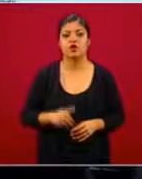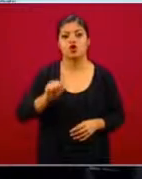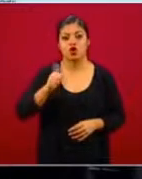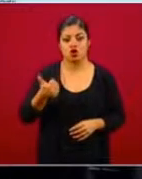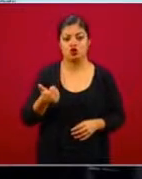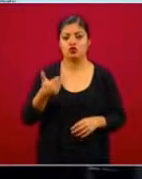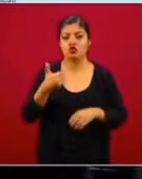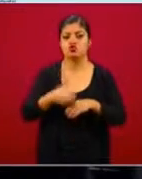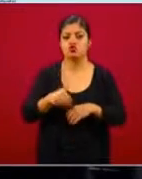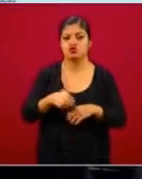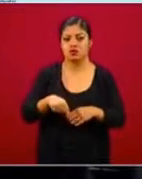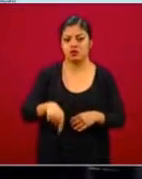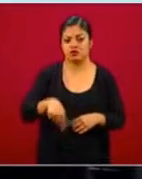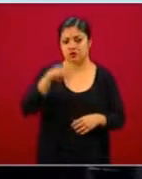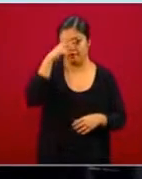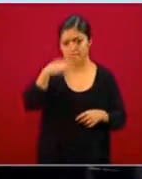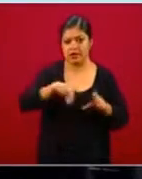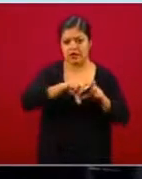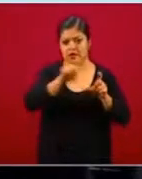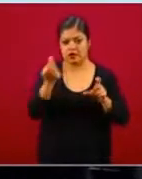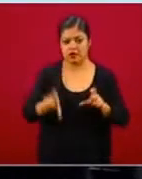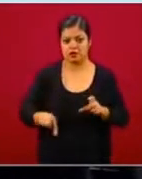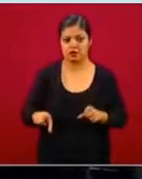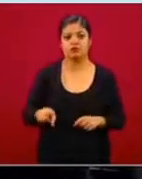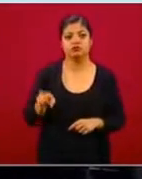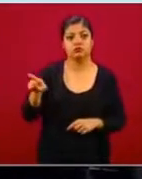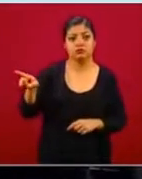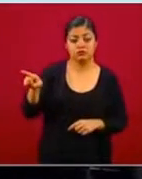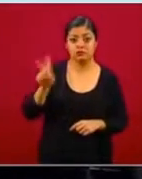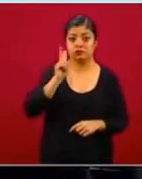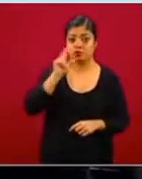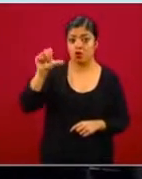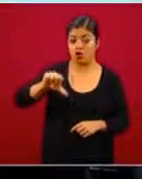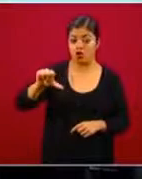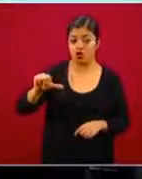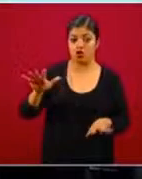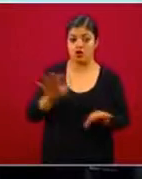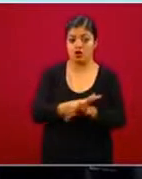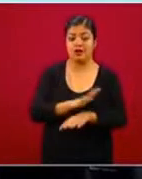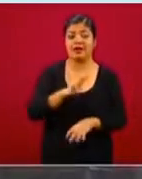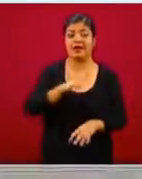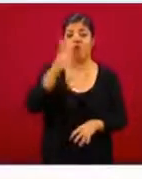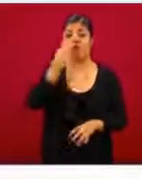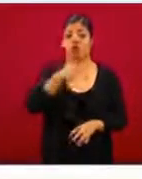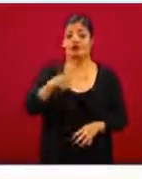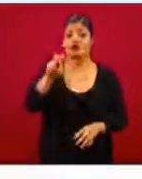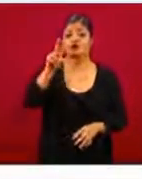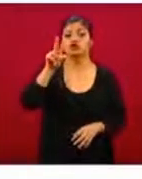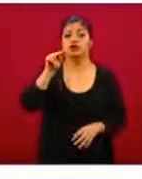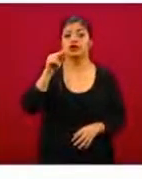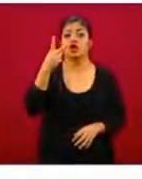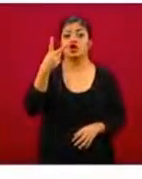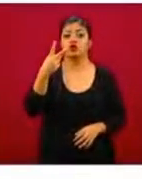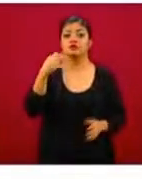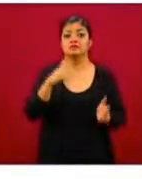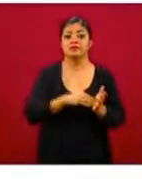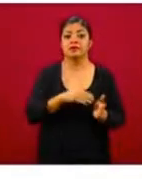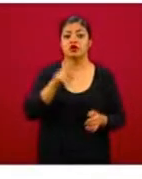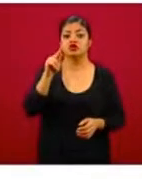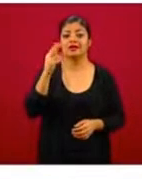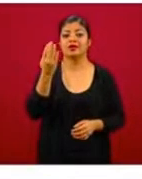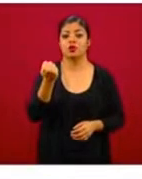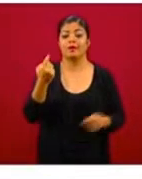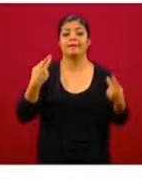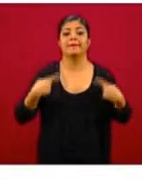go into this large percentage of the active pandemic. And so let's look at the national domestic figures on the